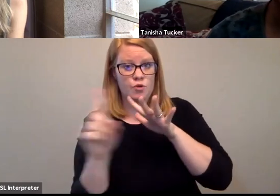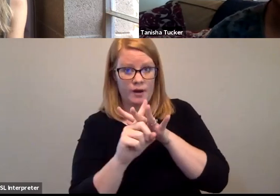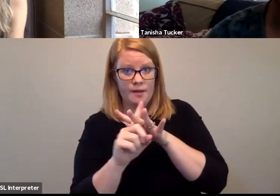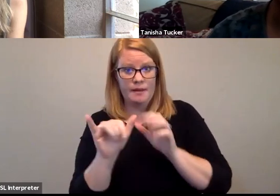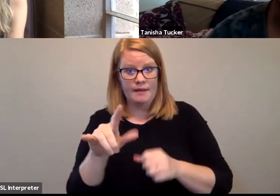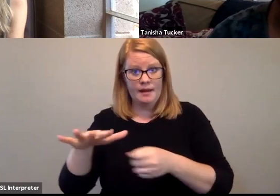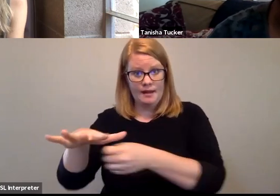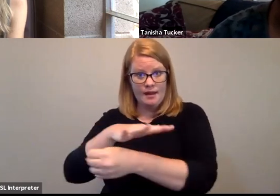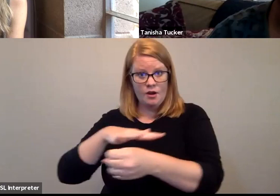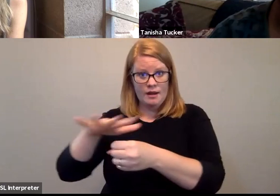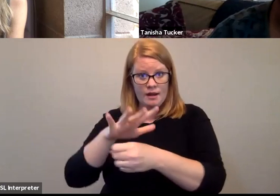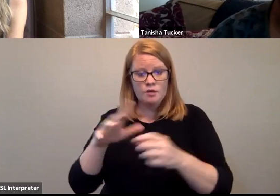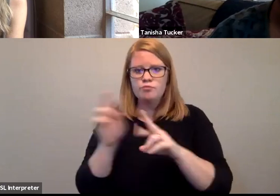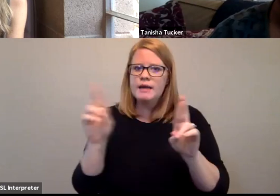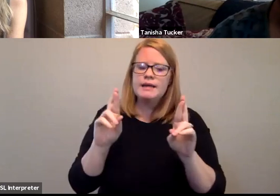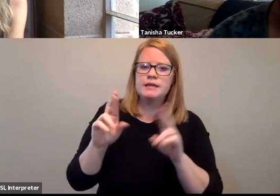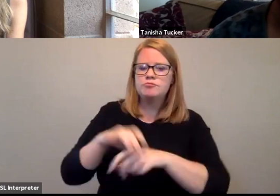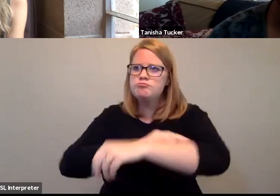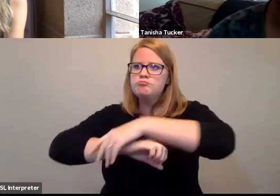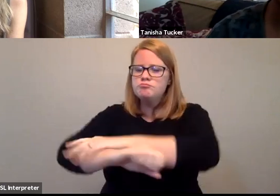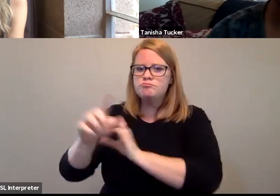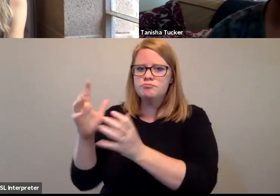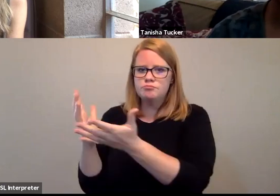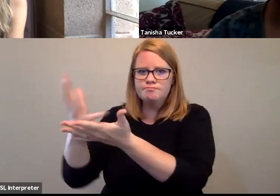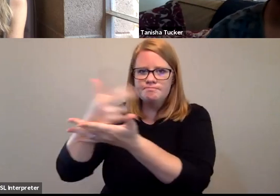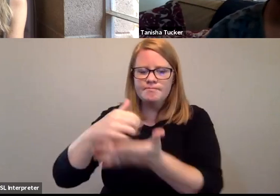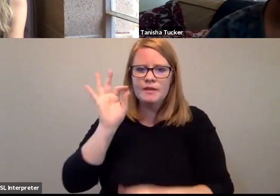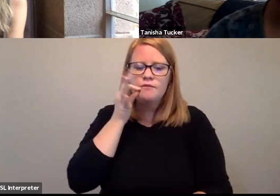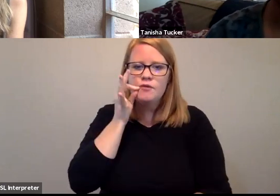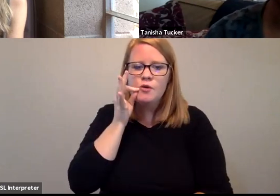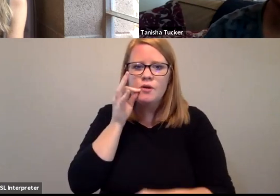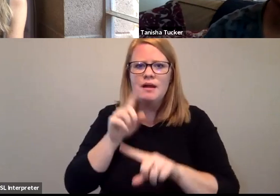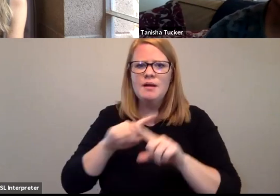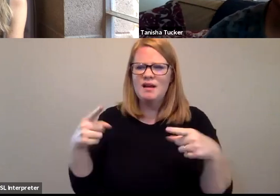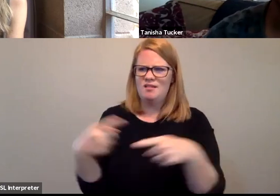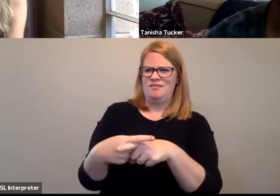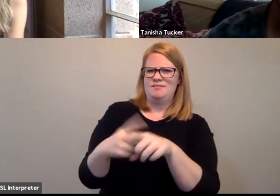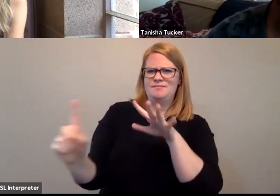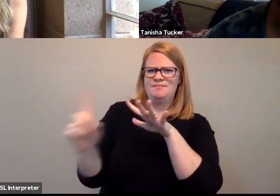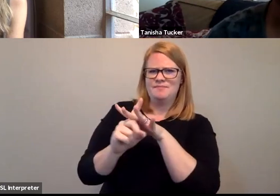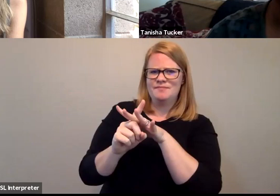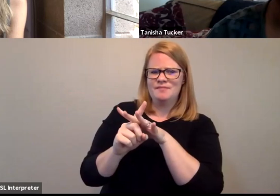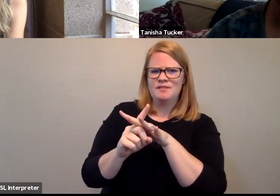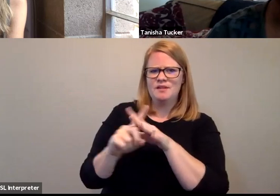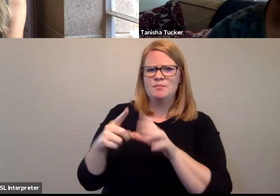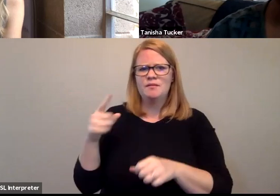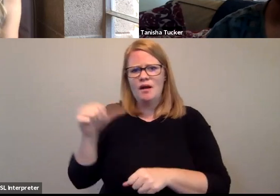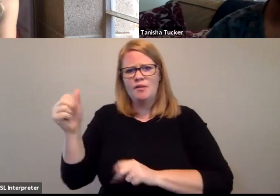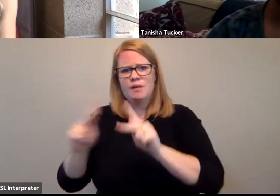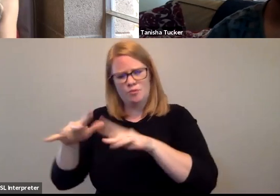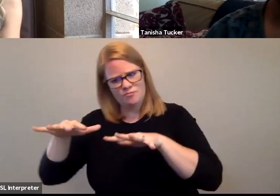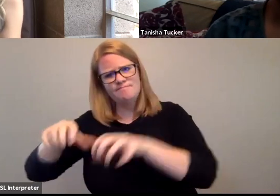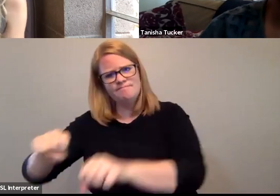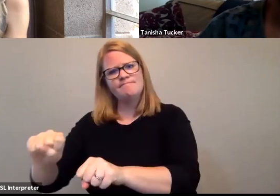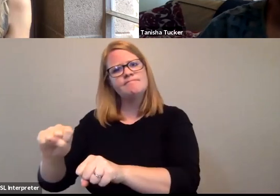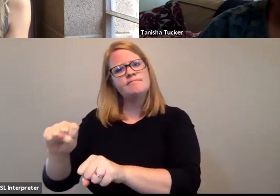monument, you can't gather, harvest, camp in that area, you know, without having permission or a permit.